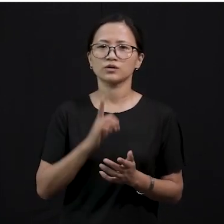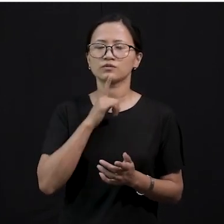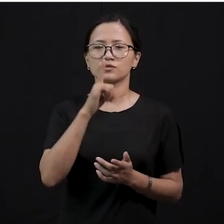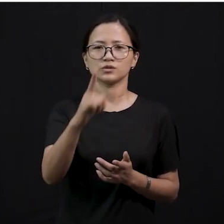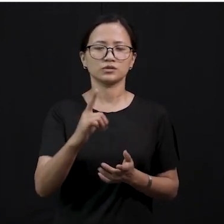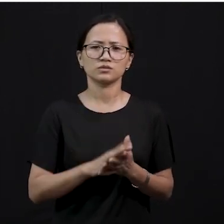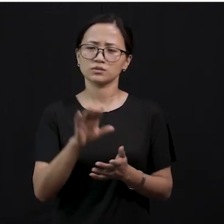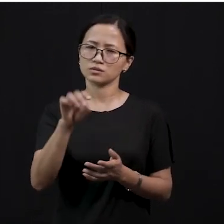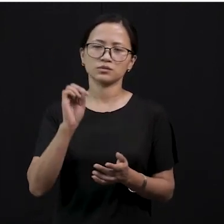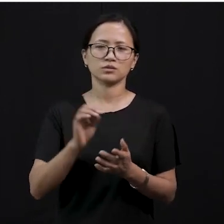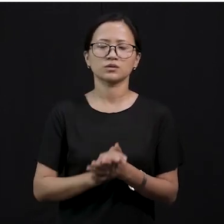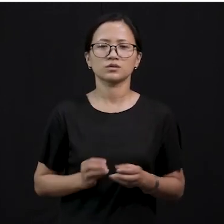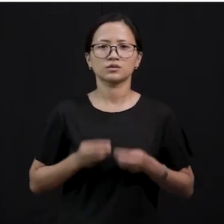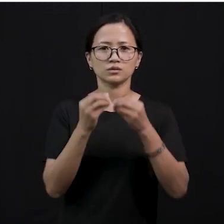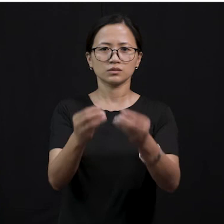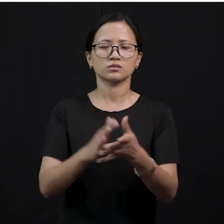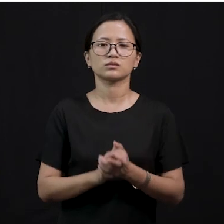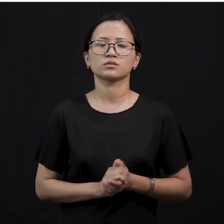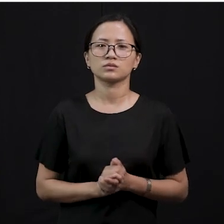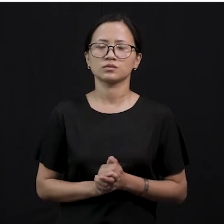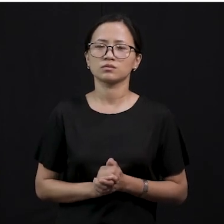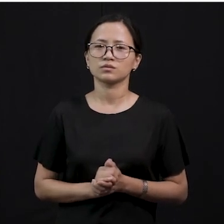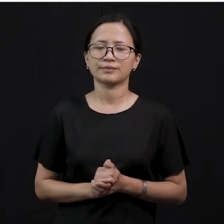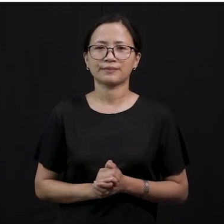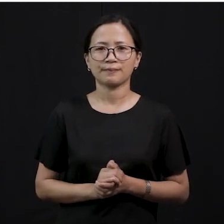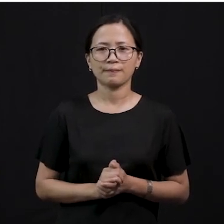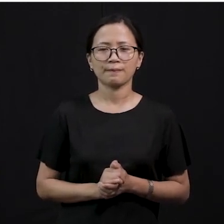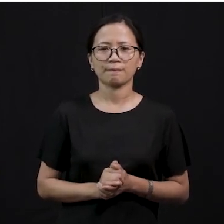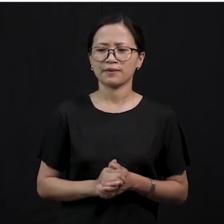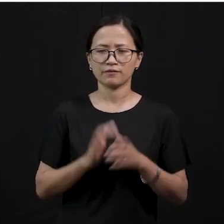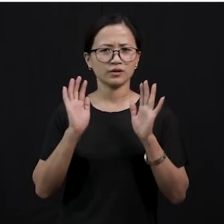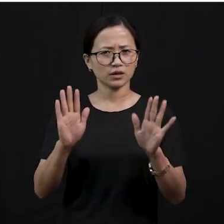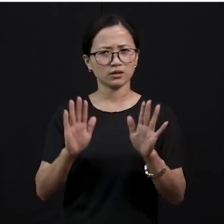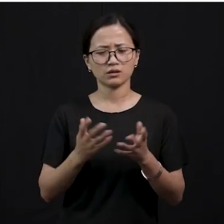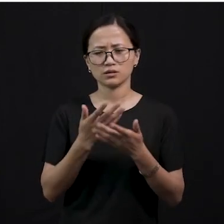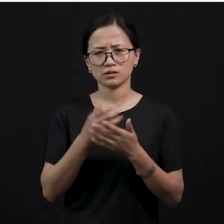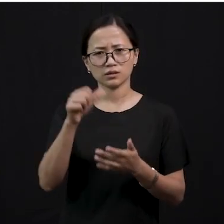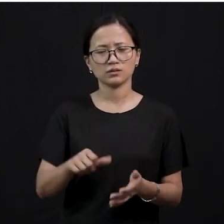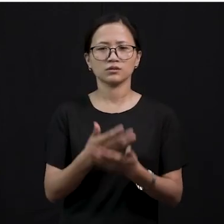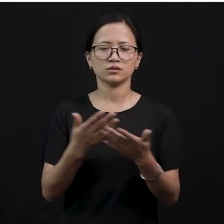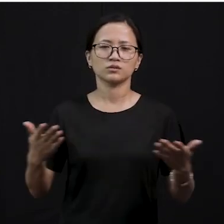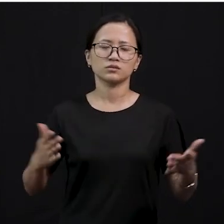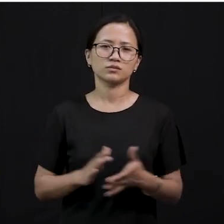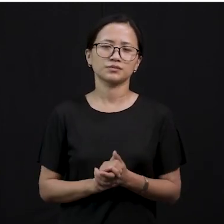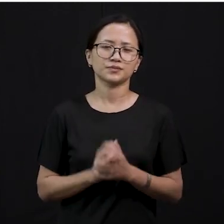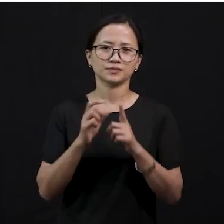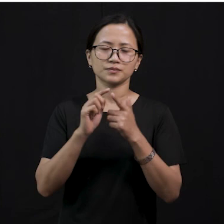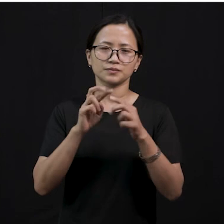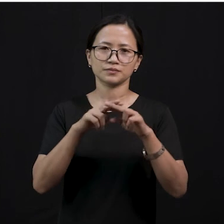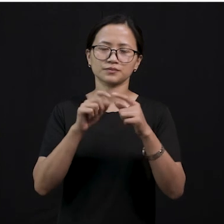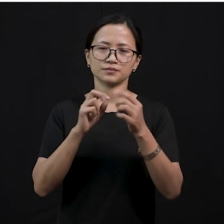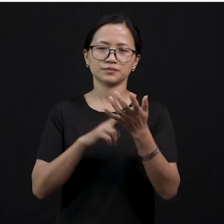any kind of information, provided it does not have anything to do with our defense. I would